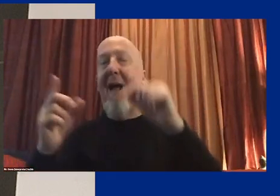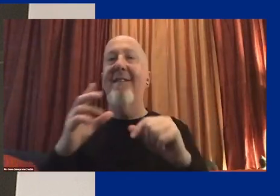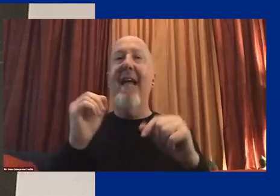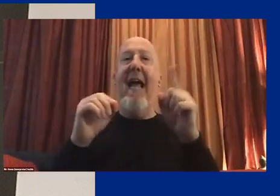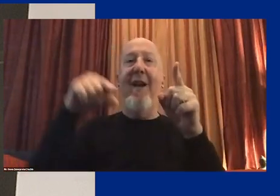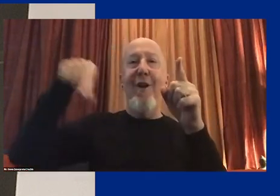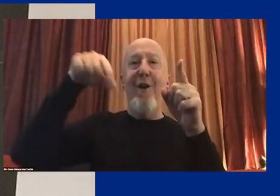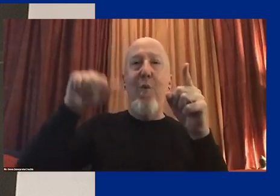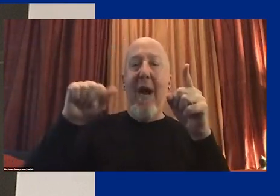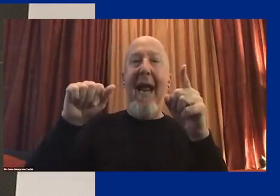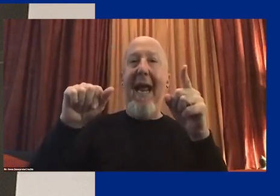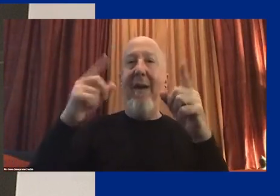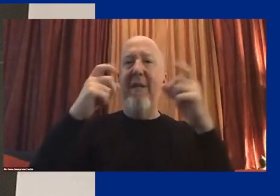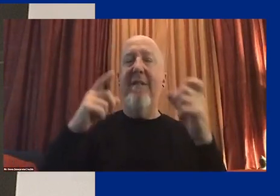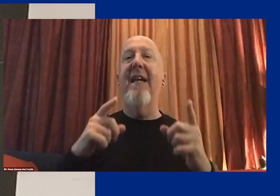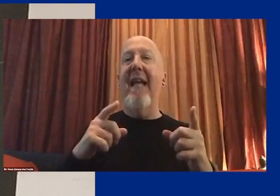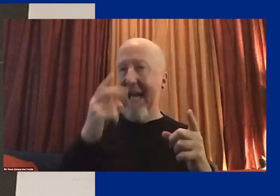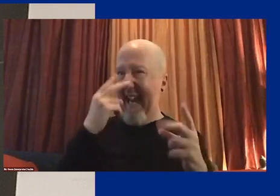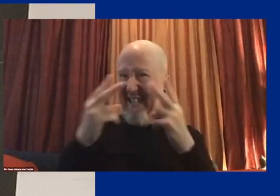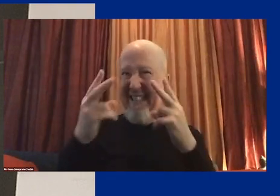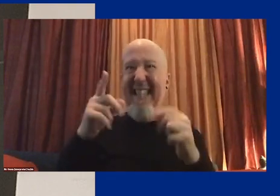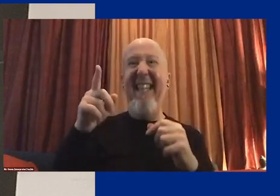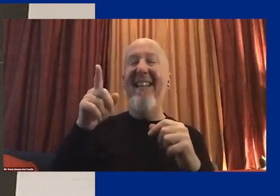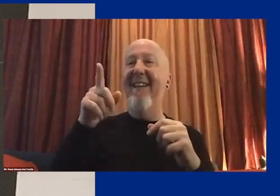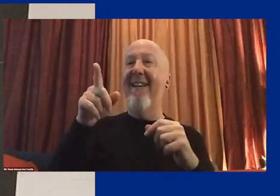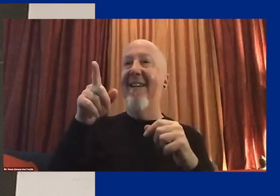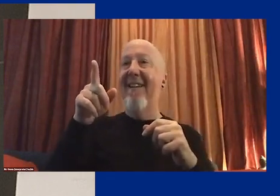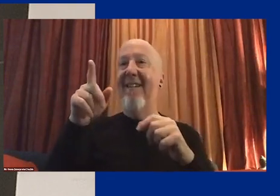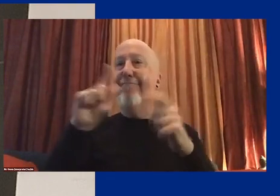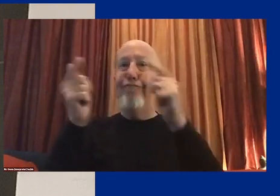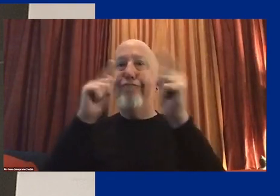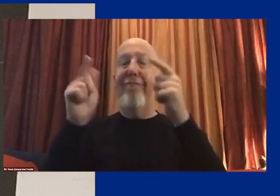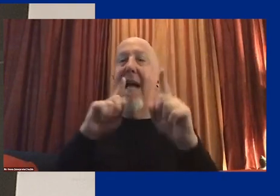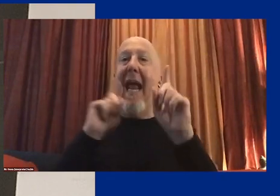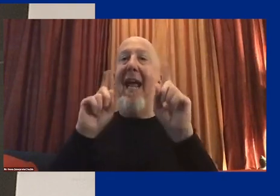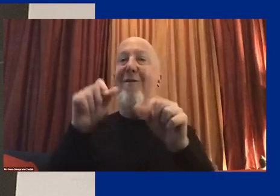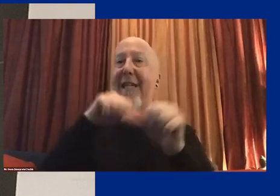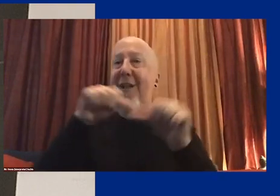are providing mutual support in those two forums, and we really appreciate it.